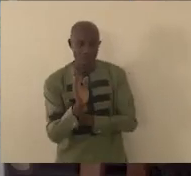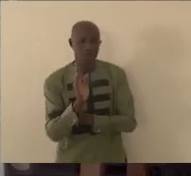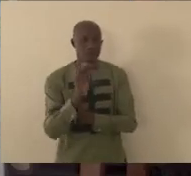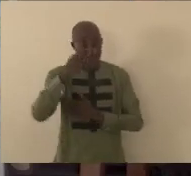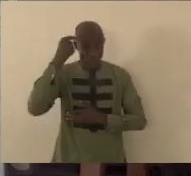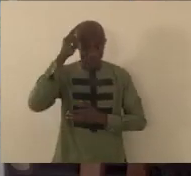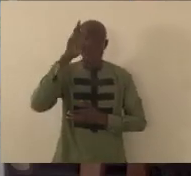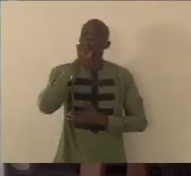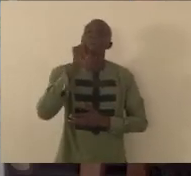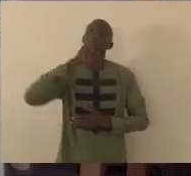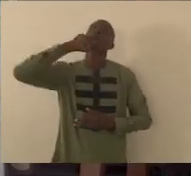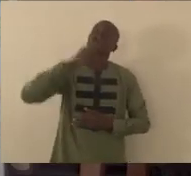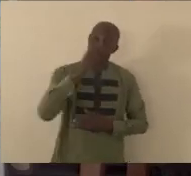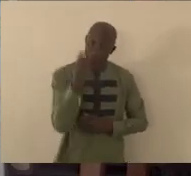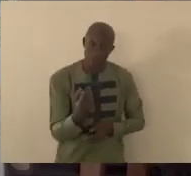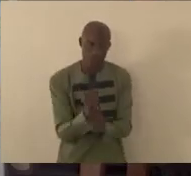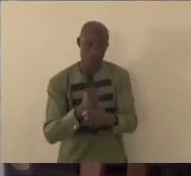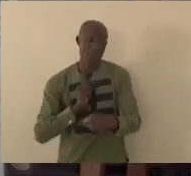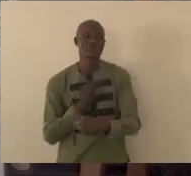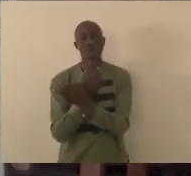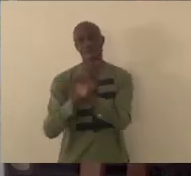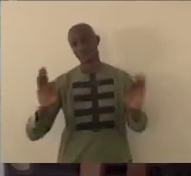truth alone makes us supremely free."